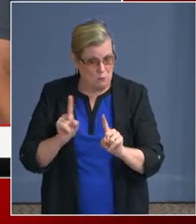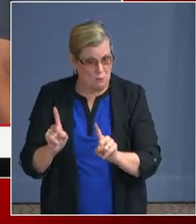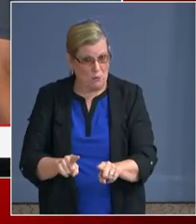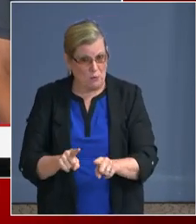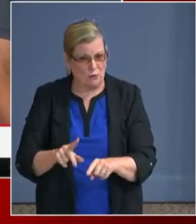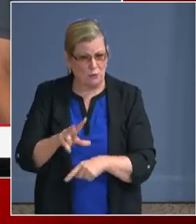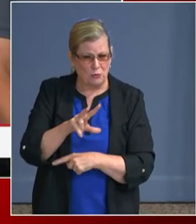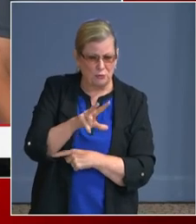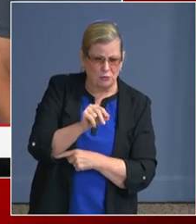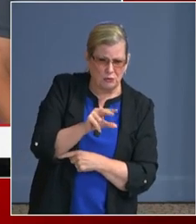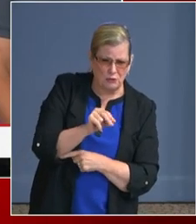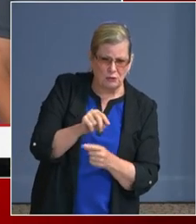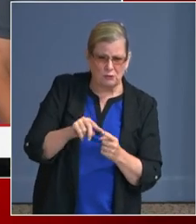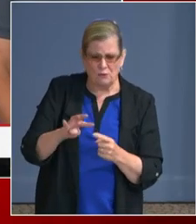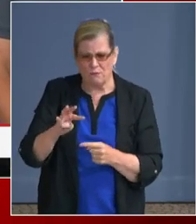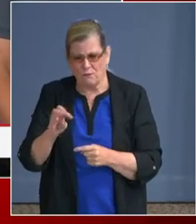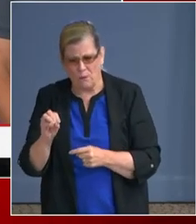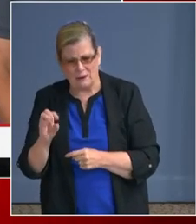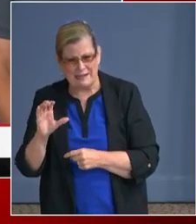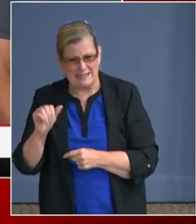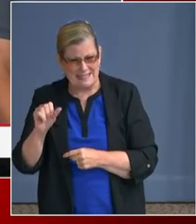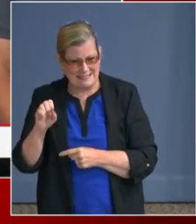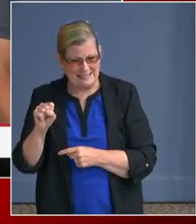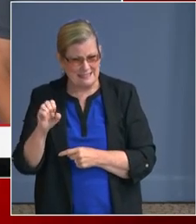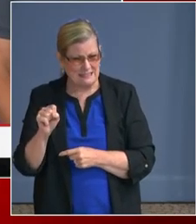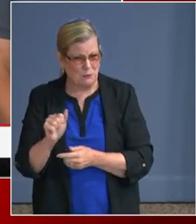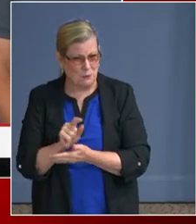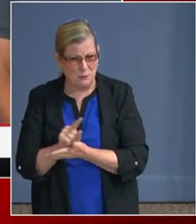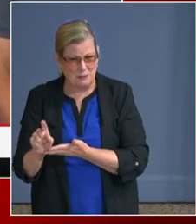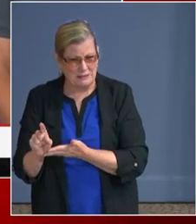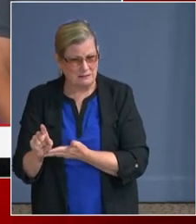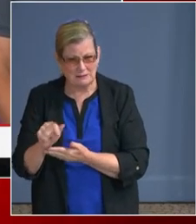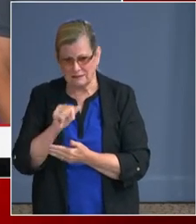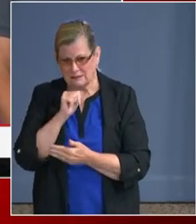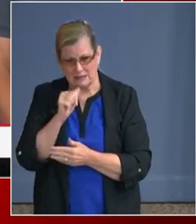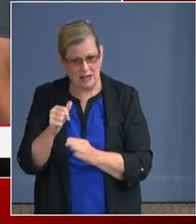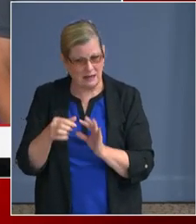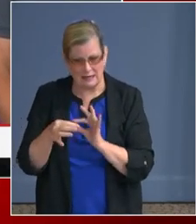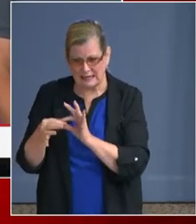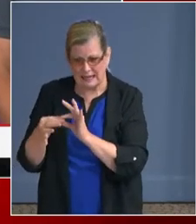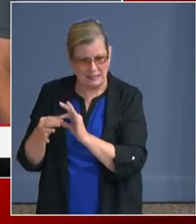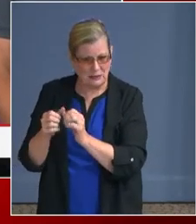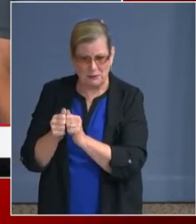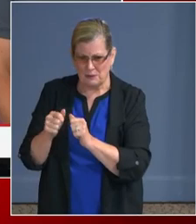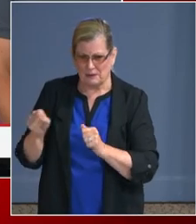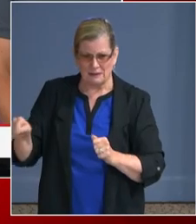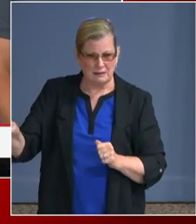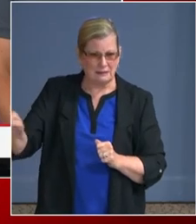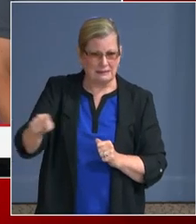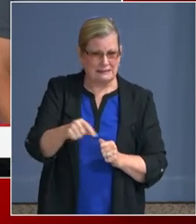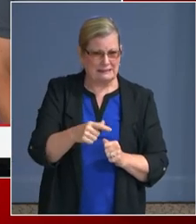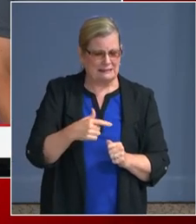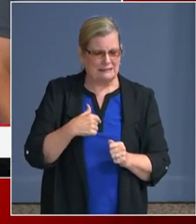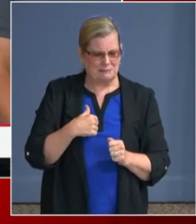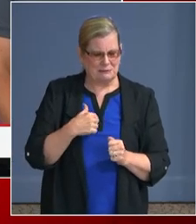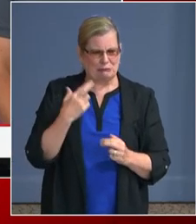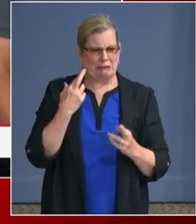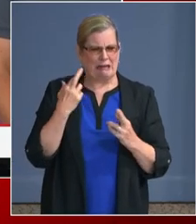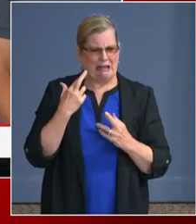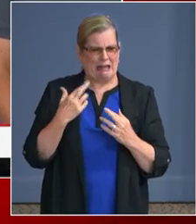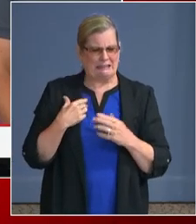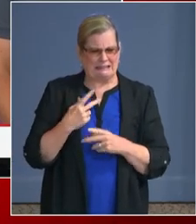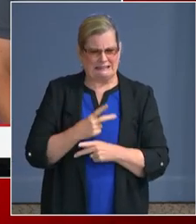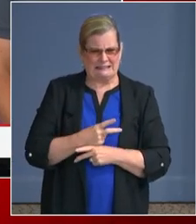40 cases. Those cases are not connected, so that causes us some concern, but we have had